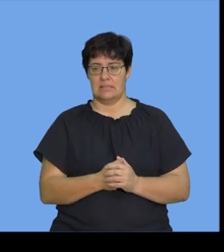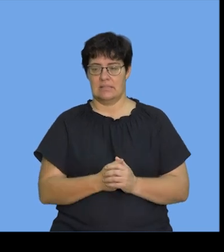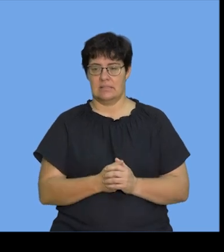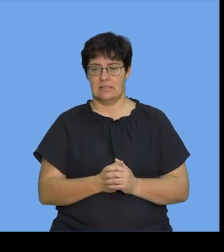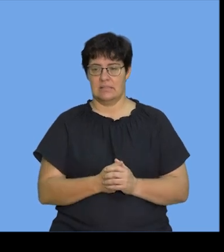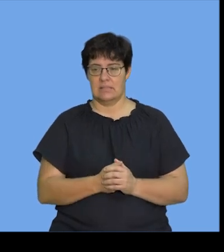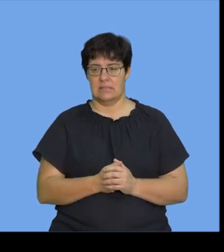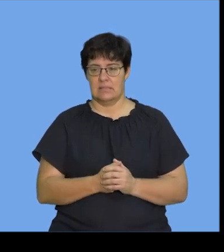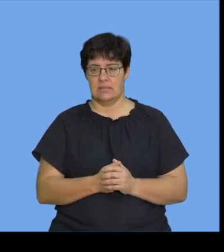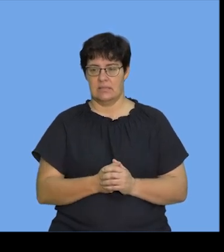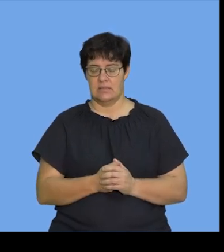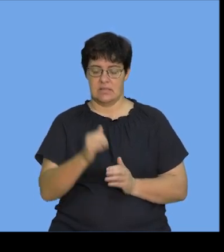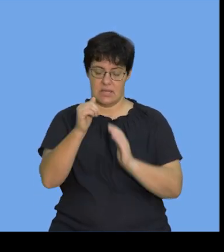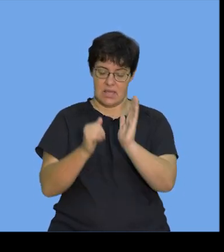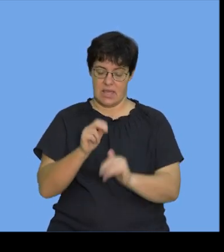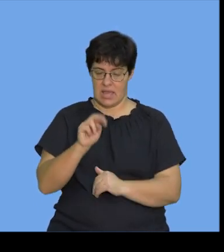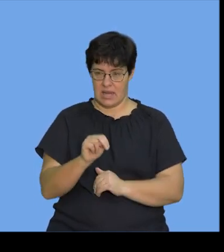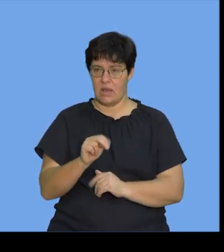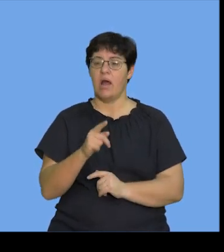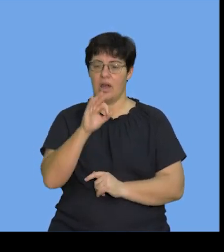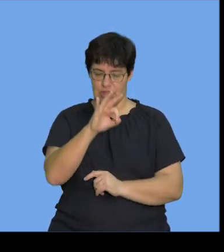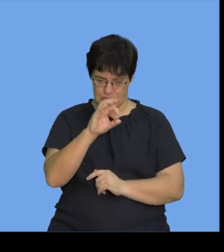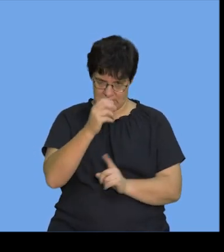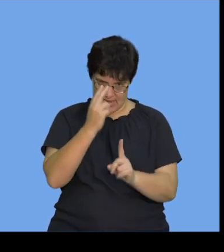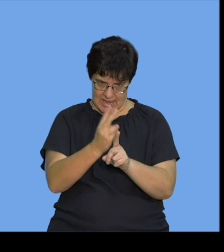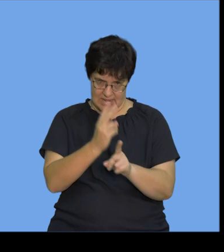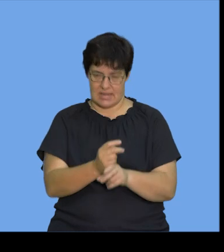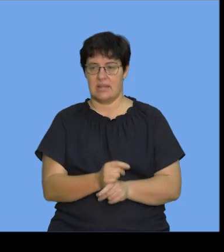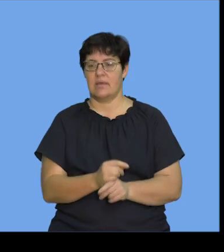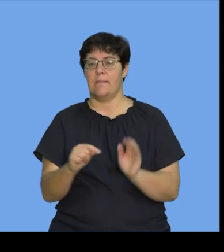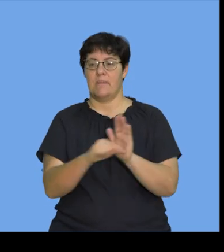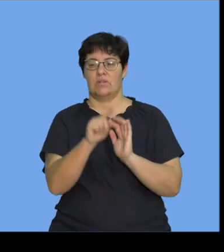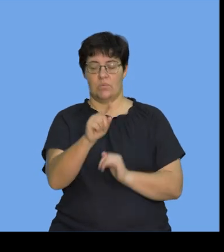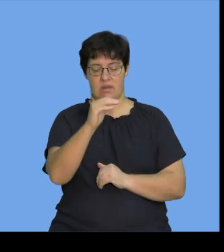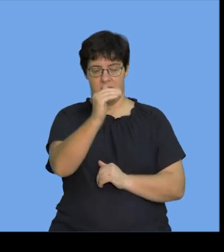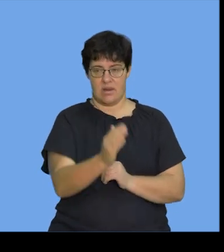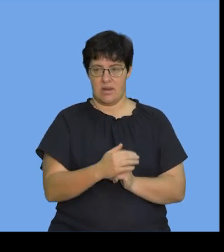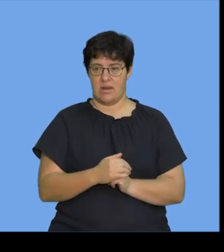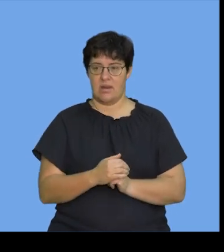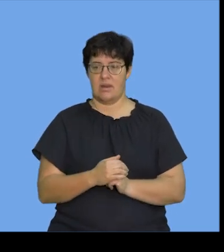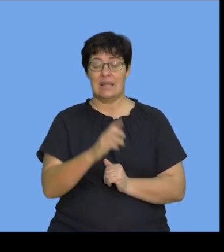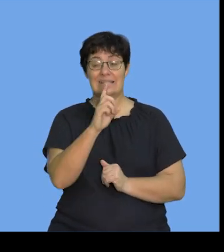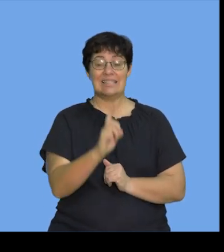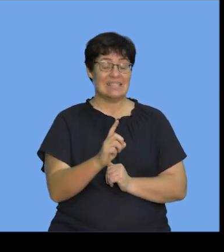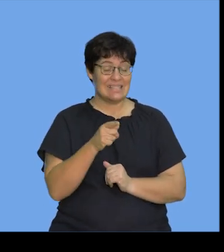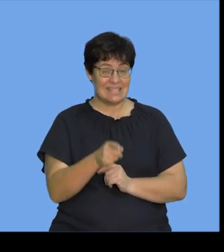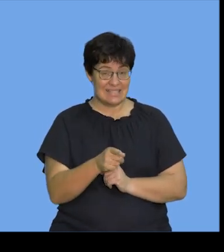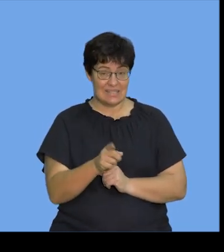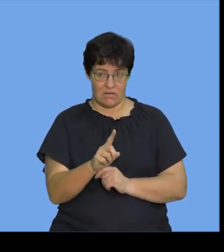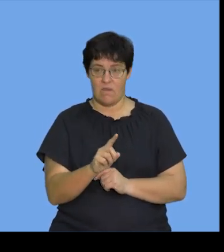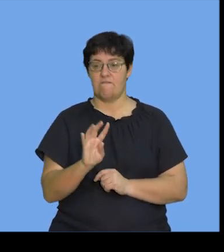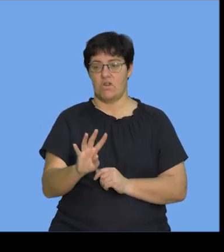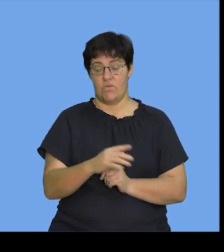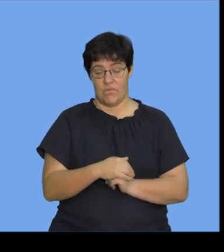and then my N there is 30 again, minus 1, and my difference is